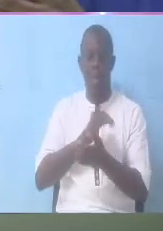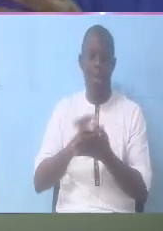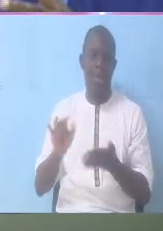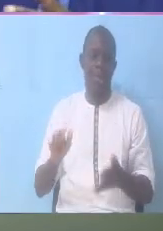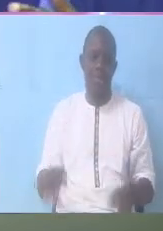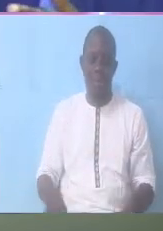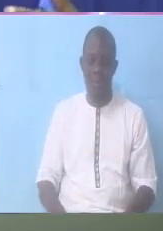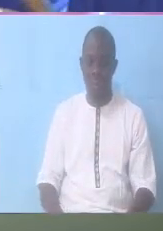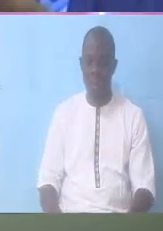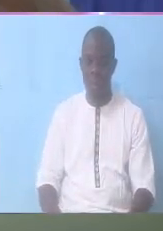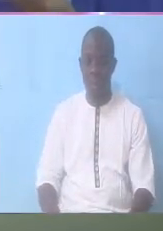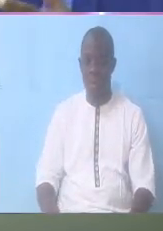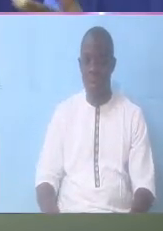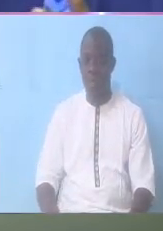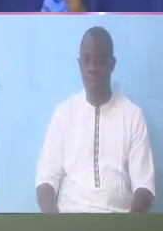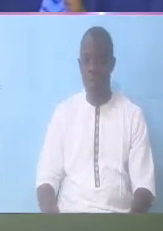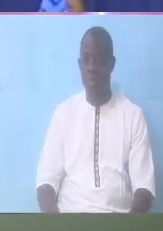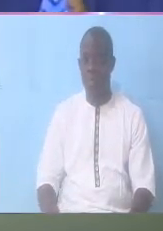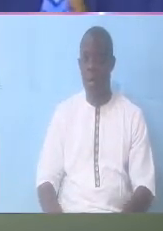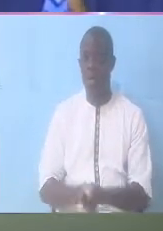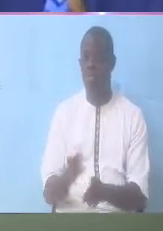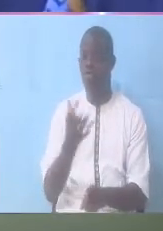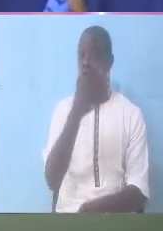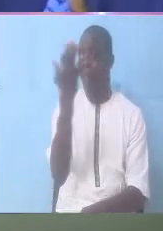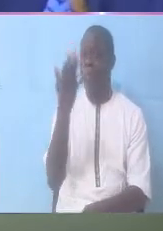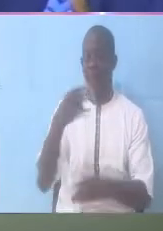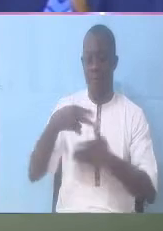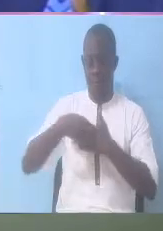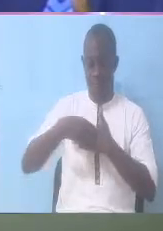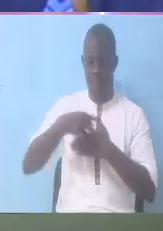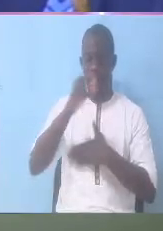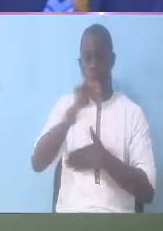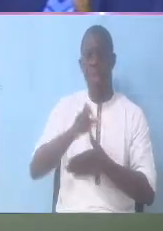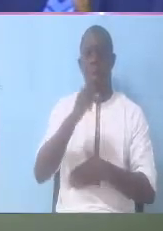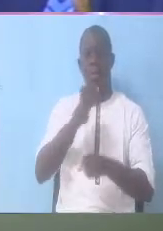But some of these victims dirtied themselves.